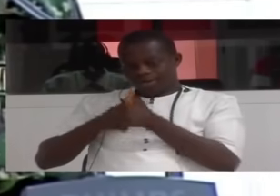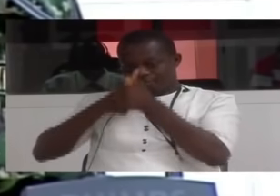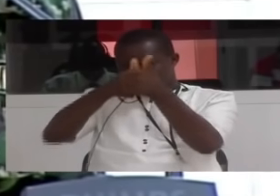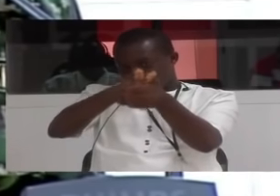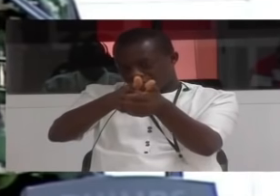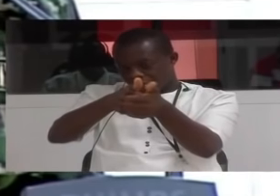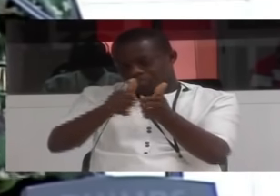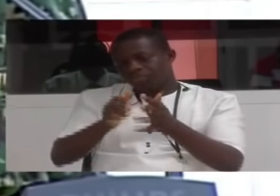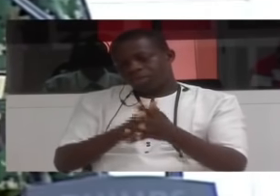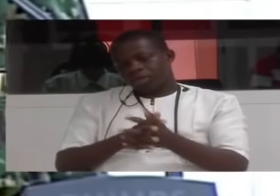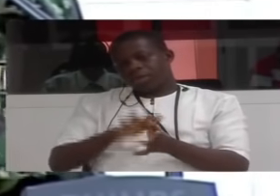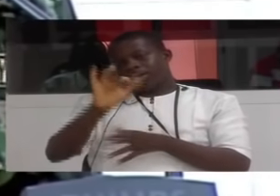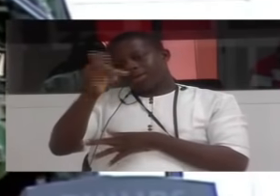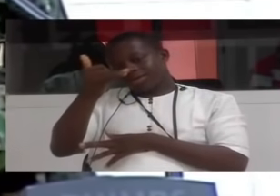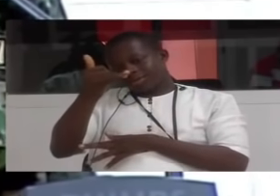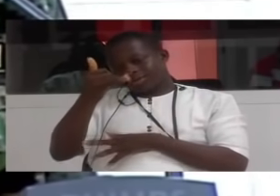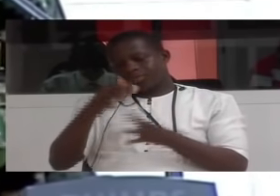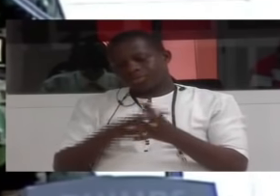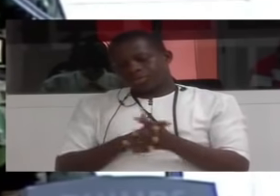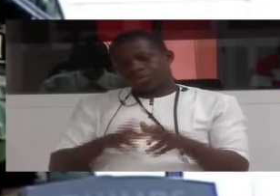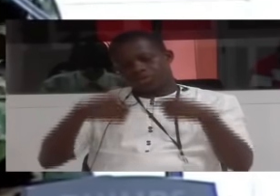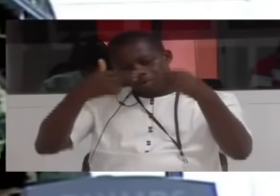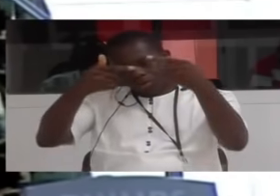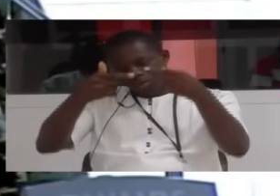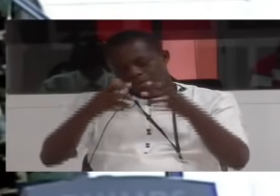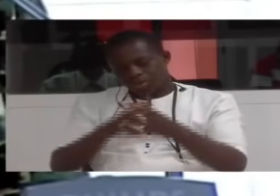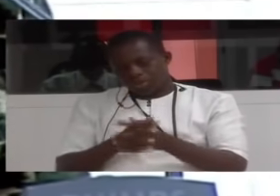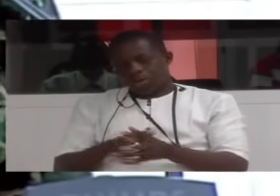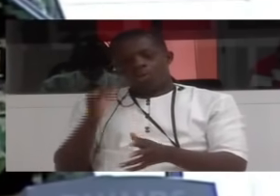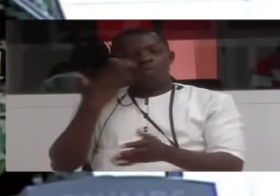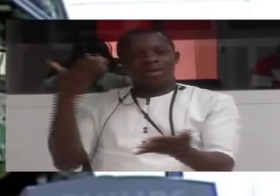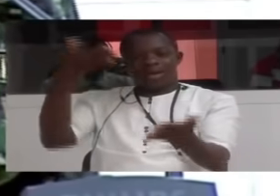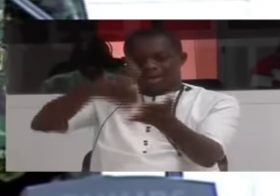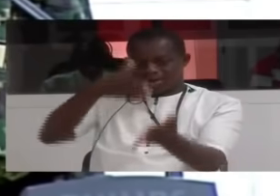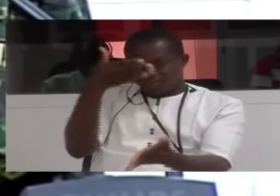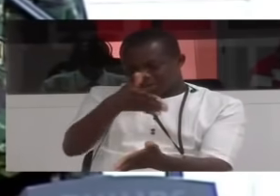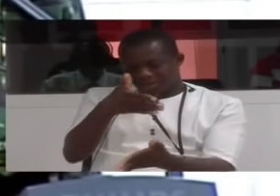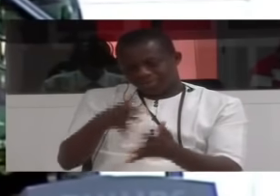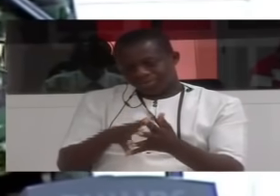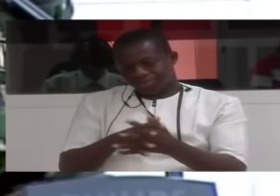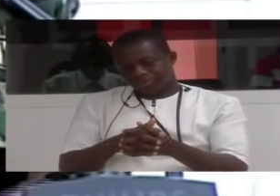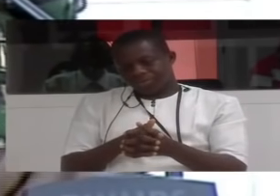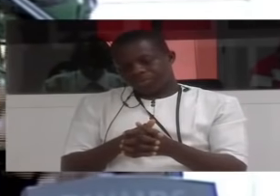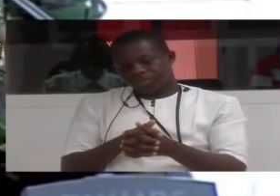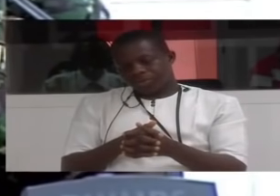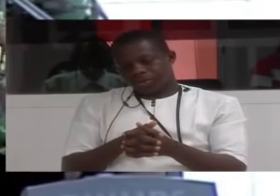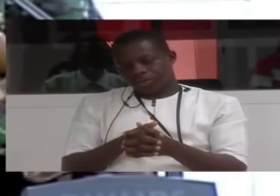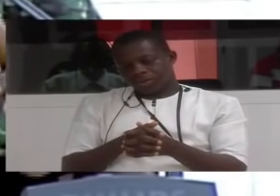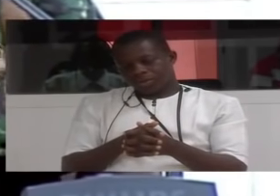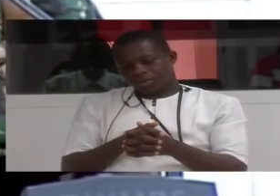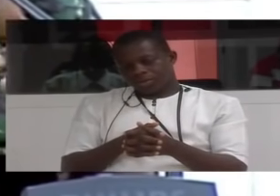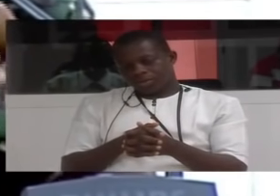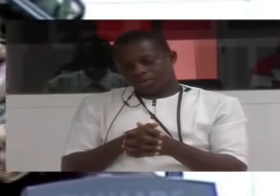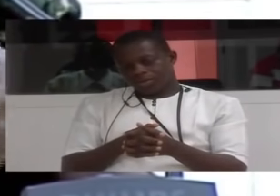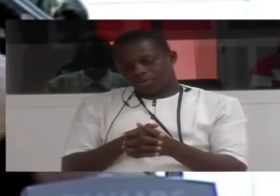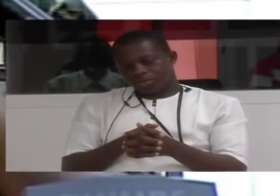pickups and we followed. Wow. Yes. Proceed. Añ agé fofu. When we got there, just bañ xam